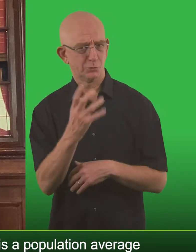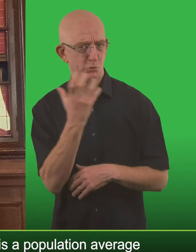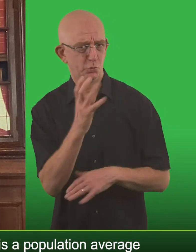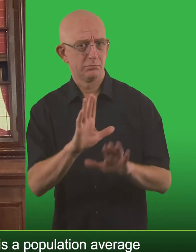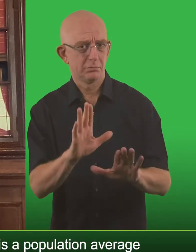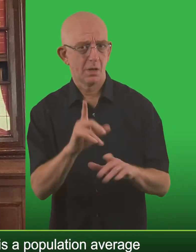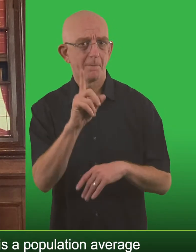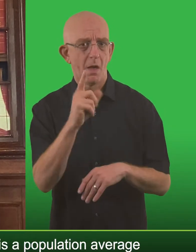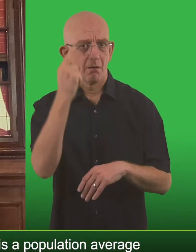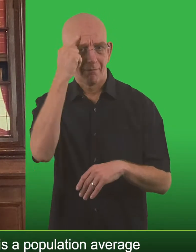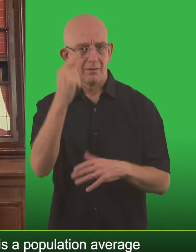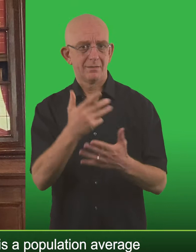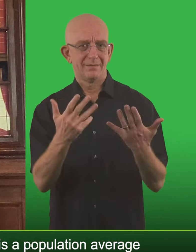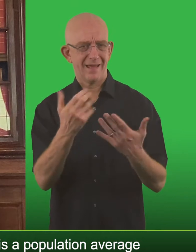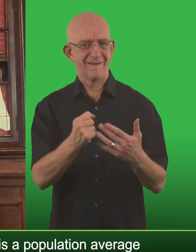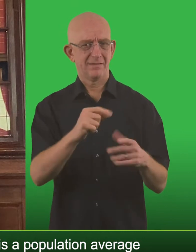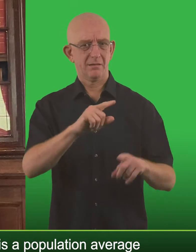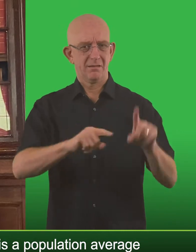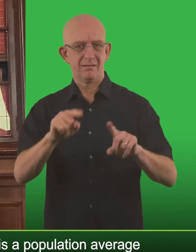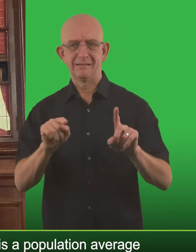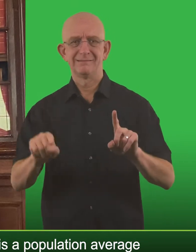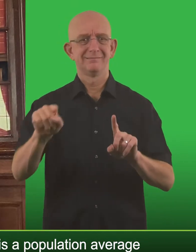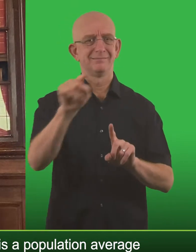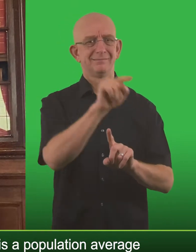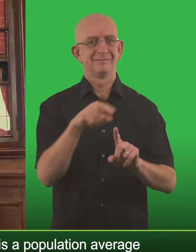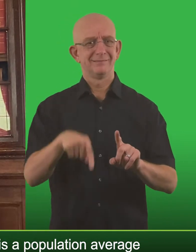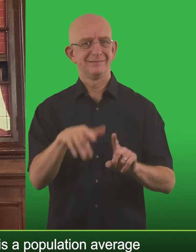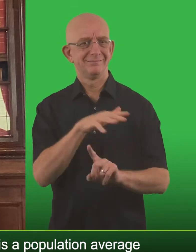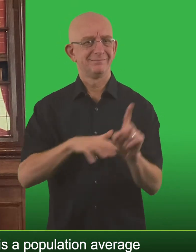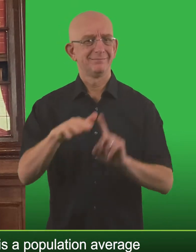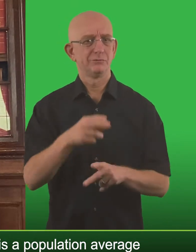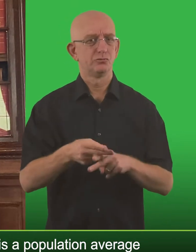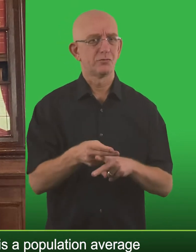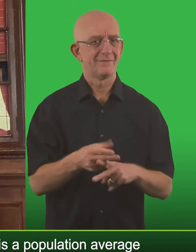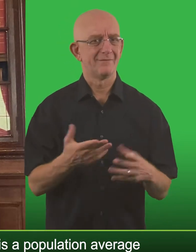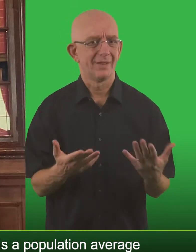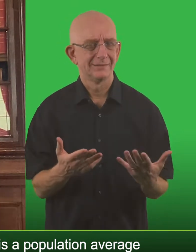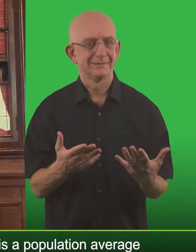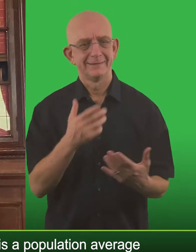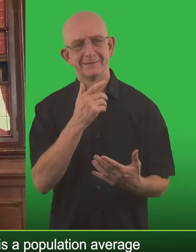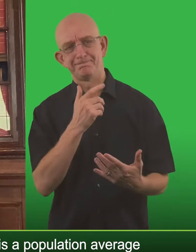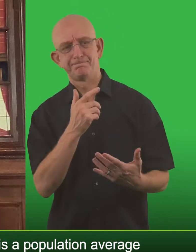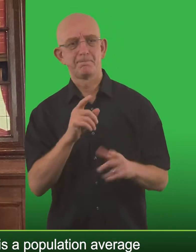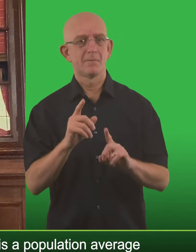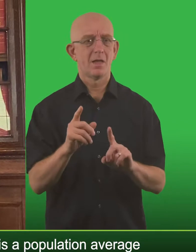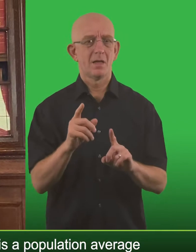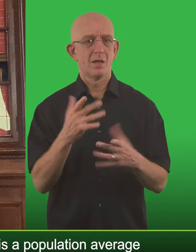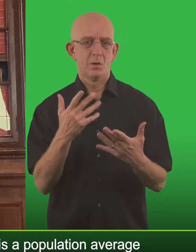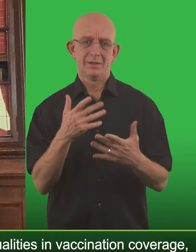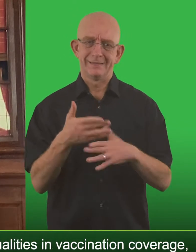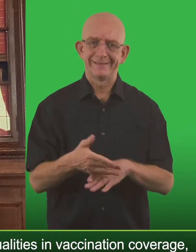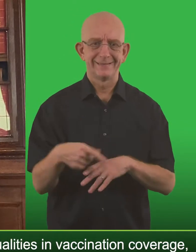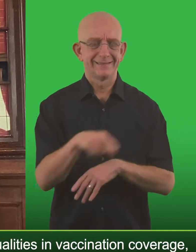So 73% is an amazing effort, but that is a population average and belies that there are some disparities across the